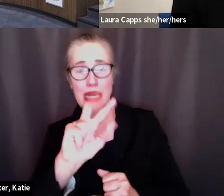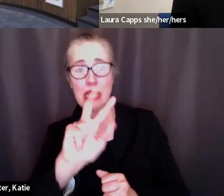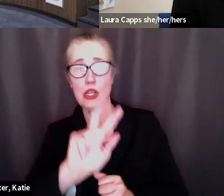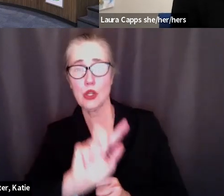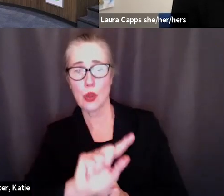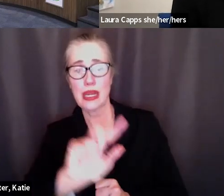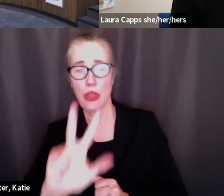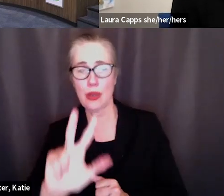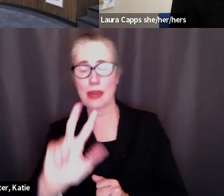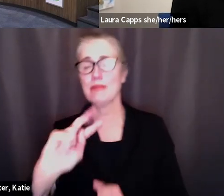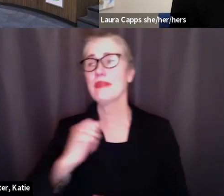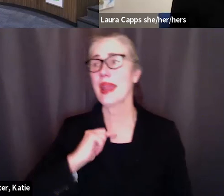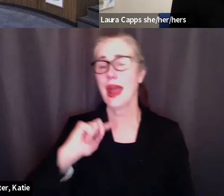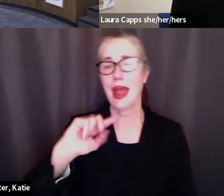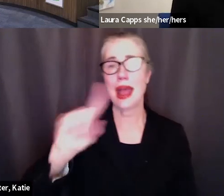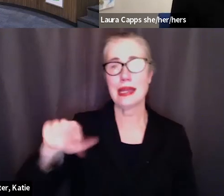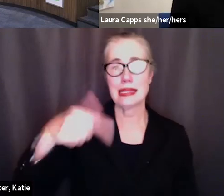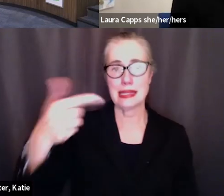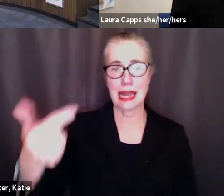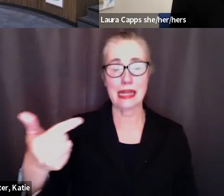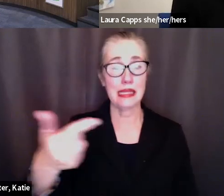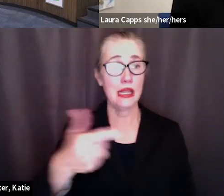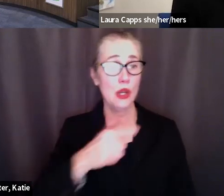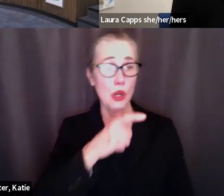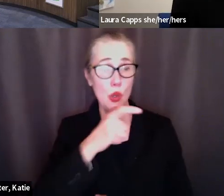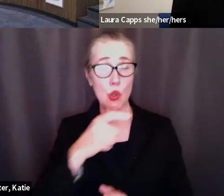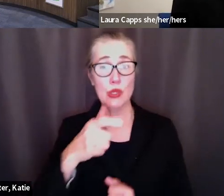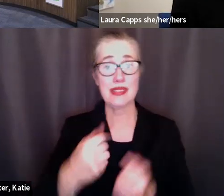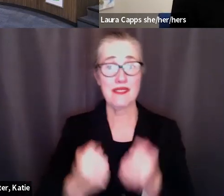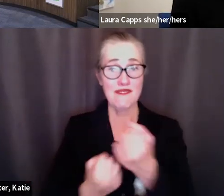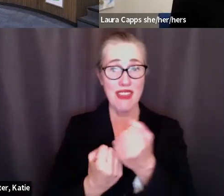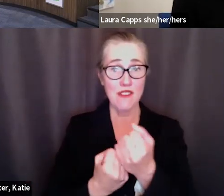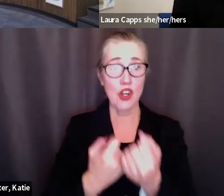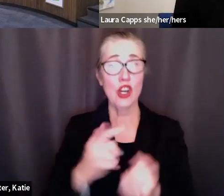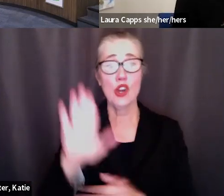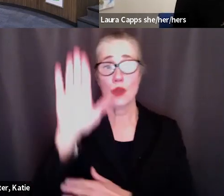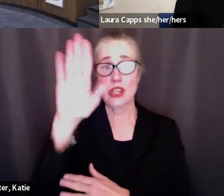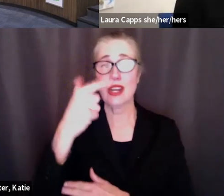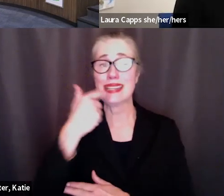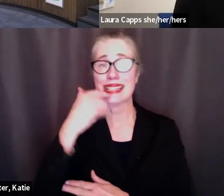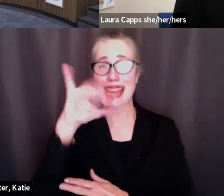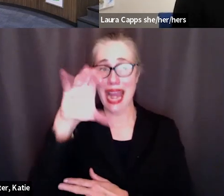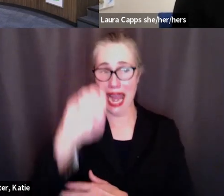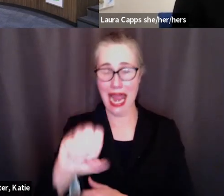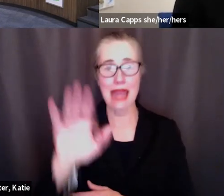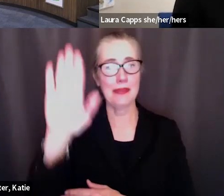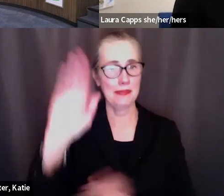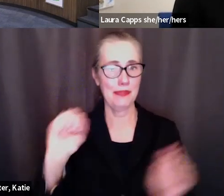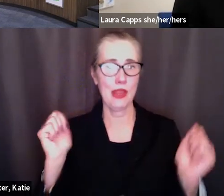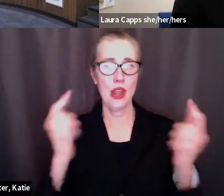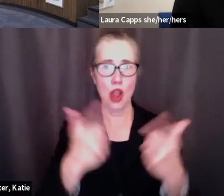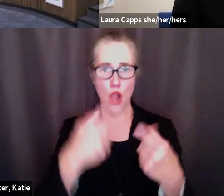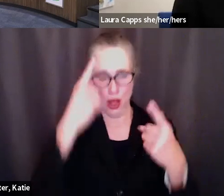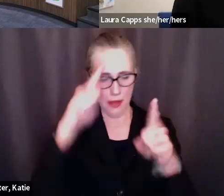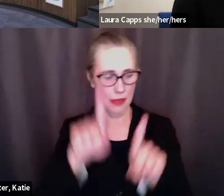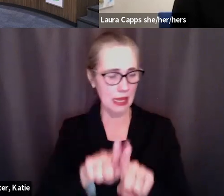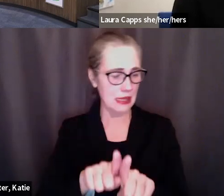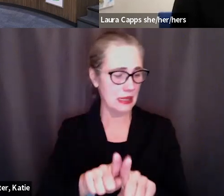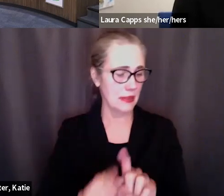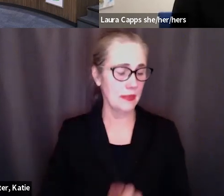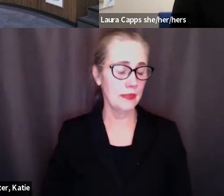second all in favor please signify by raising your hand and saying aye aye aye aye okay passes